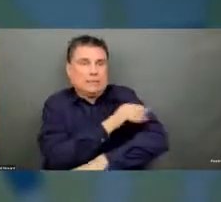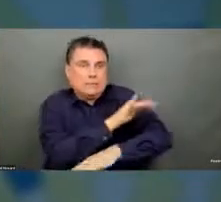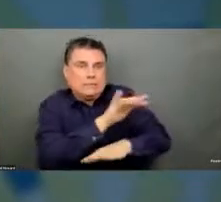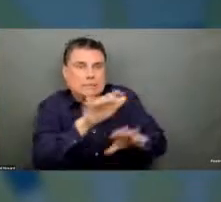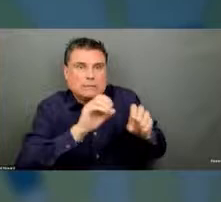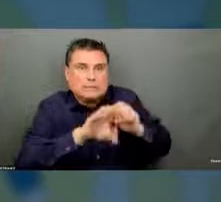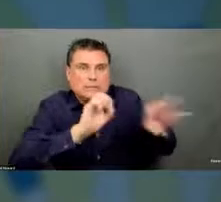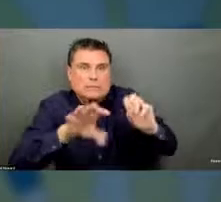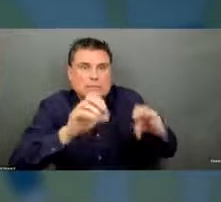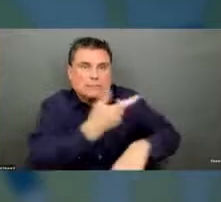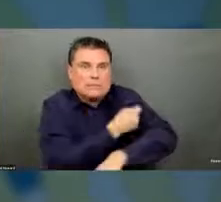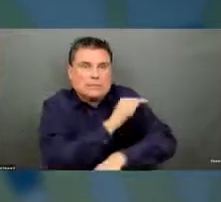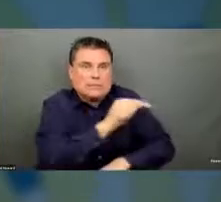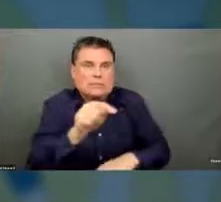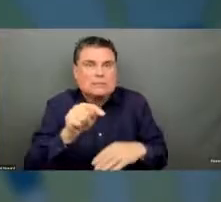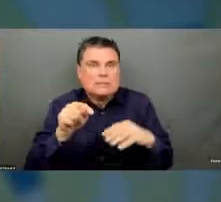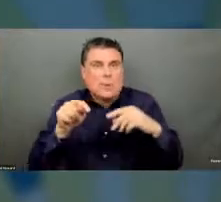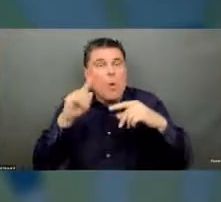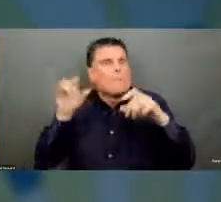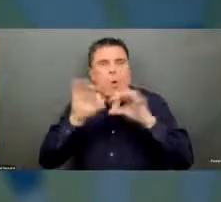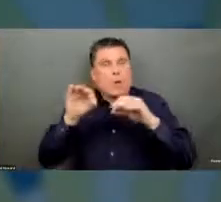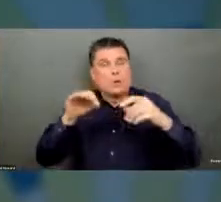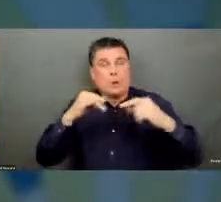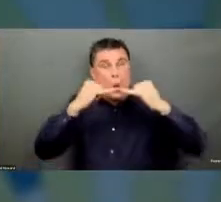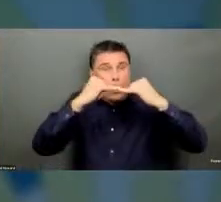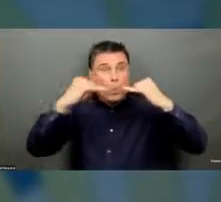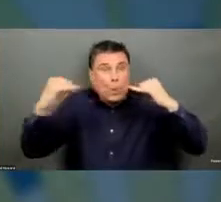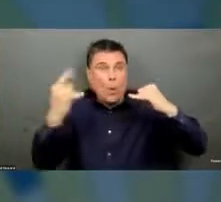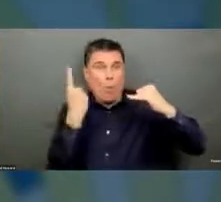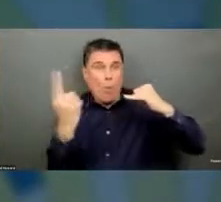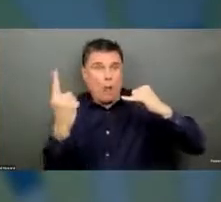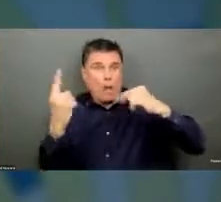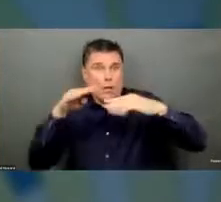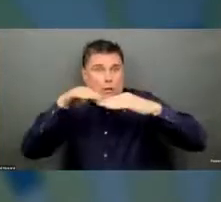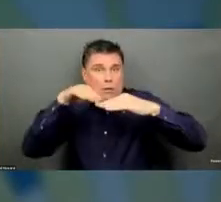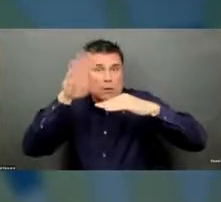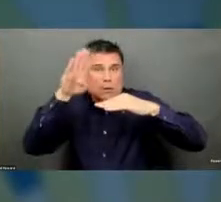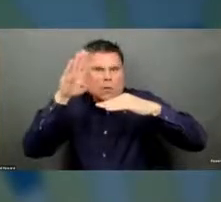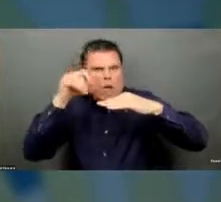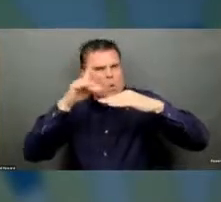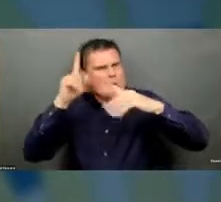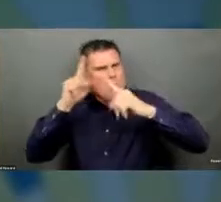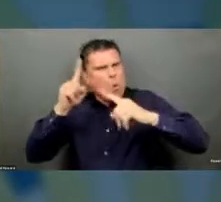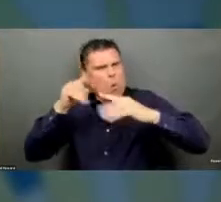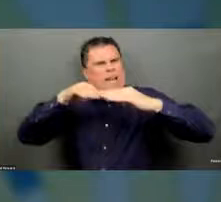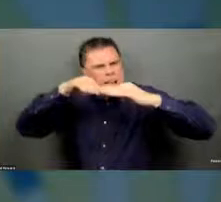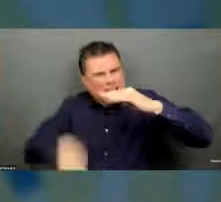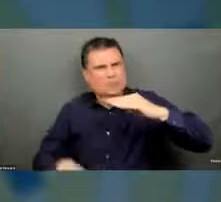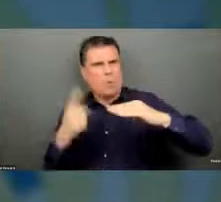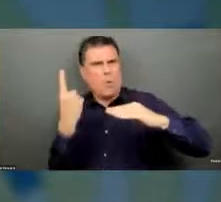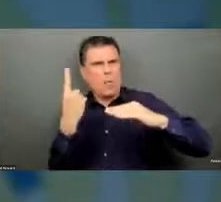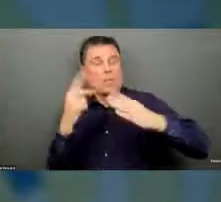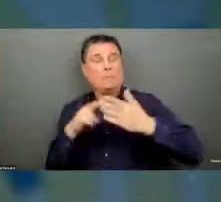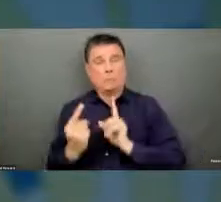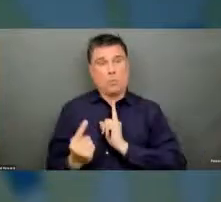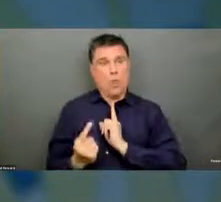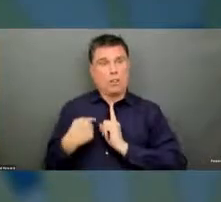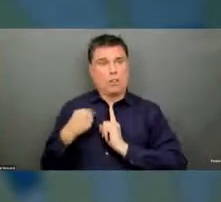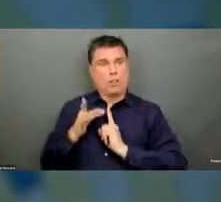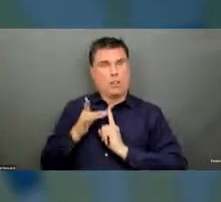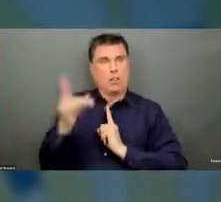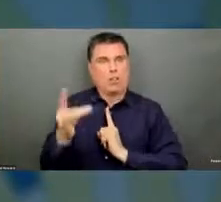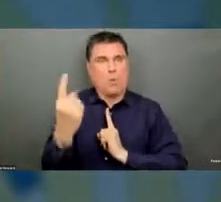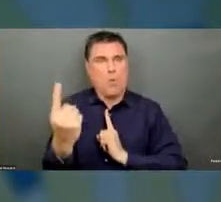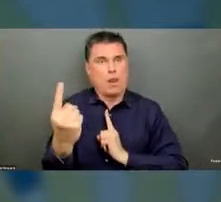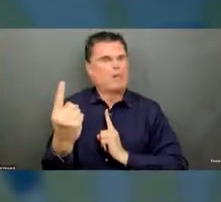below 1. And when we have concerns, variants of concern that are more transmissible, we need to get it even further